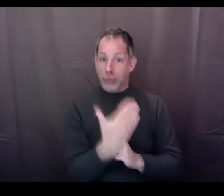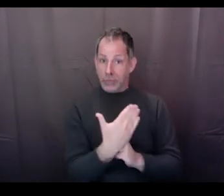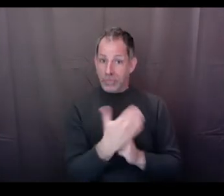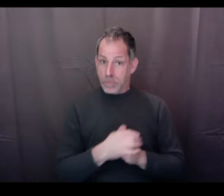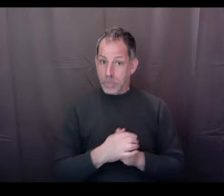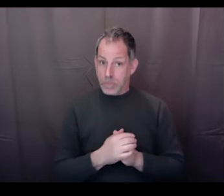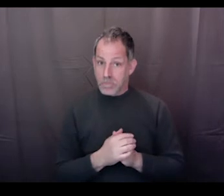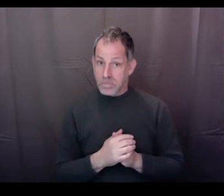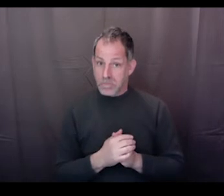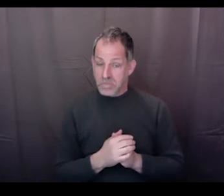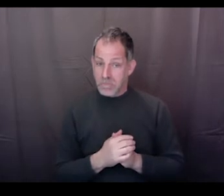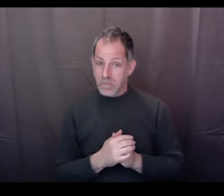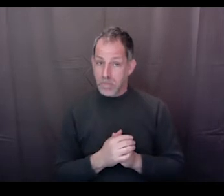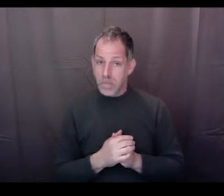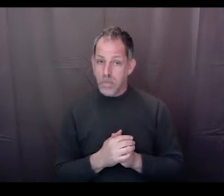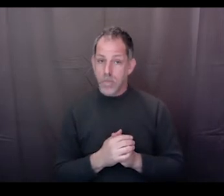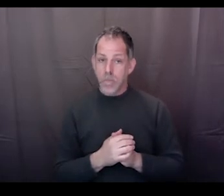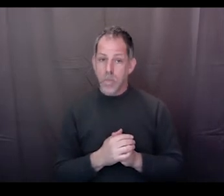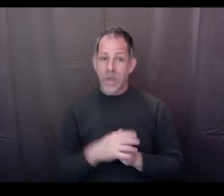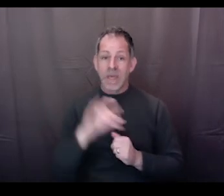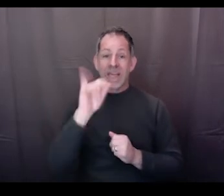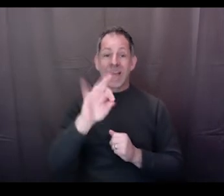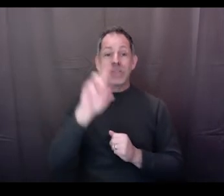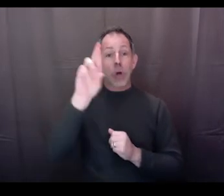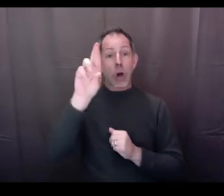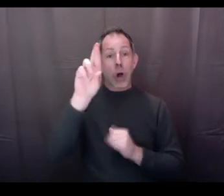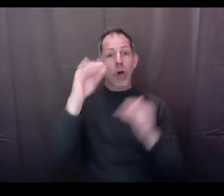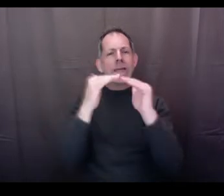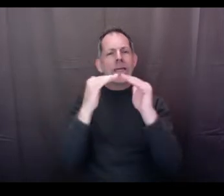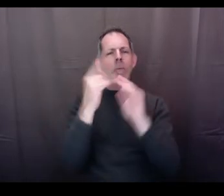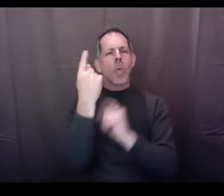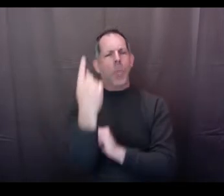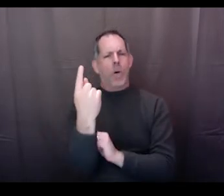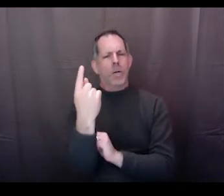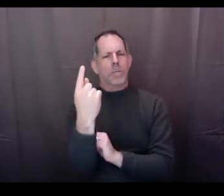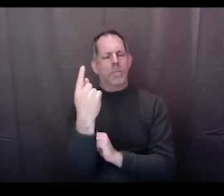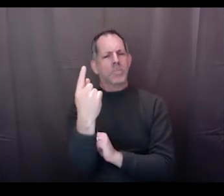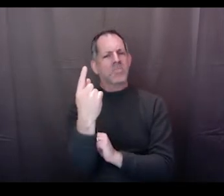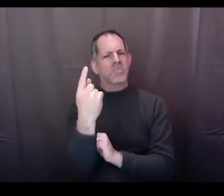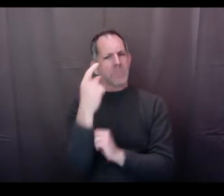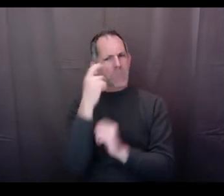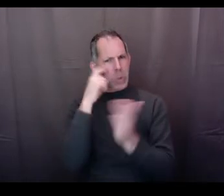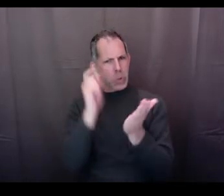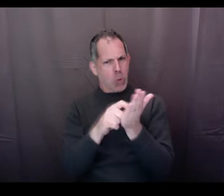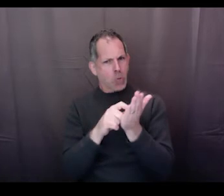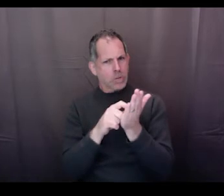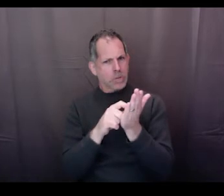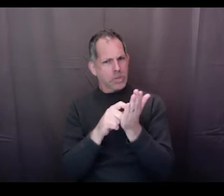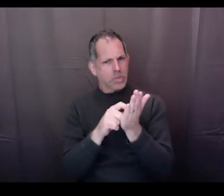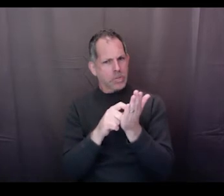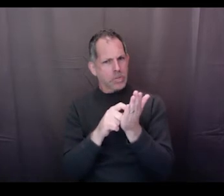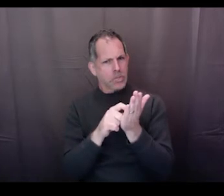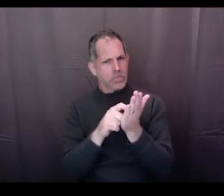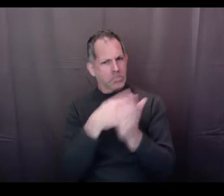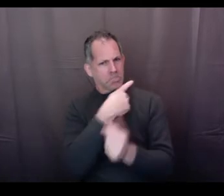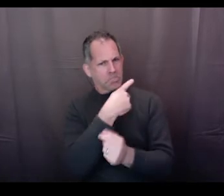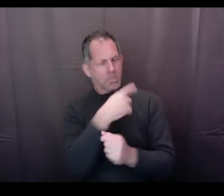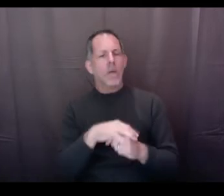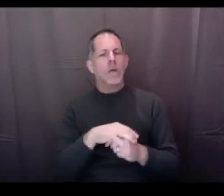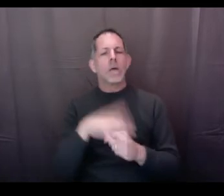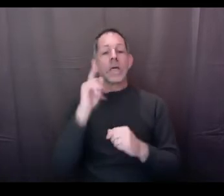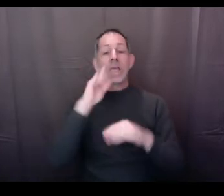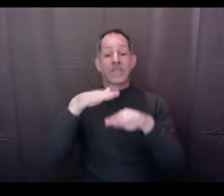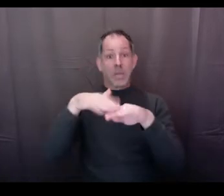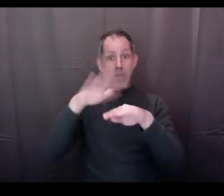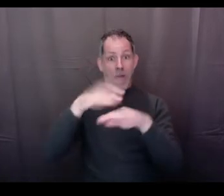below 1's good, because if R equals 1, then there's 1 new infection for every existing one, and we remain